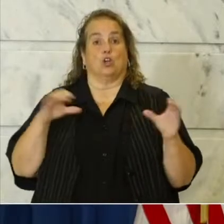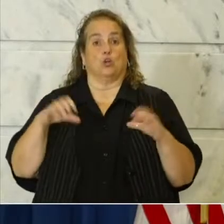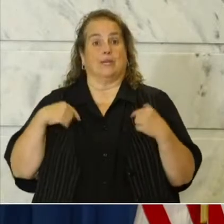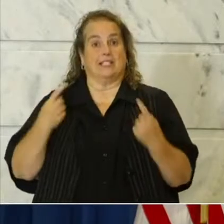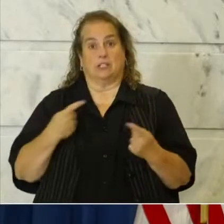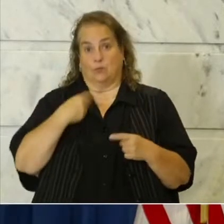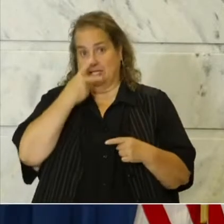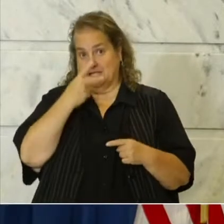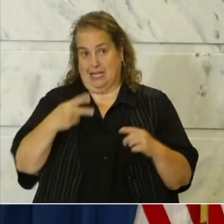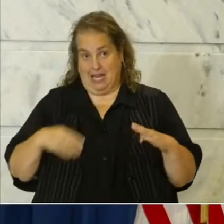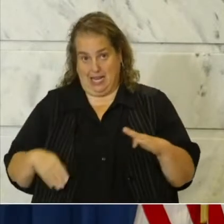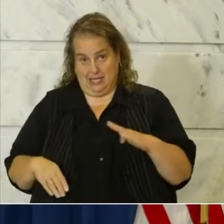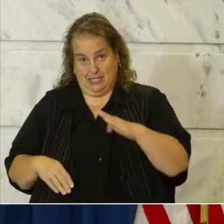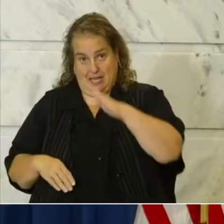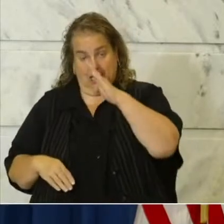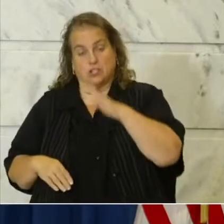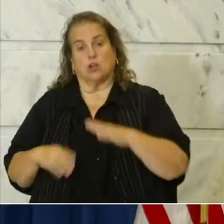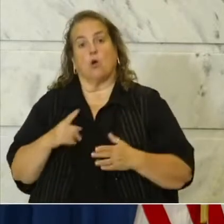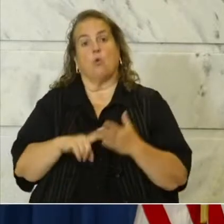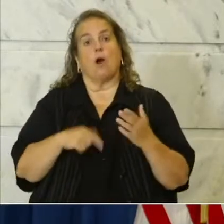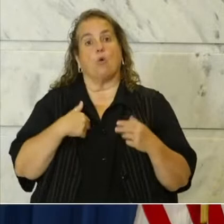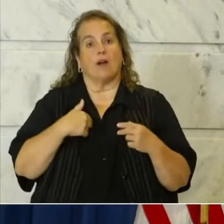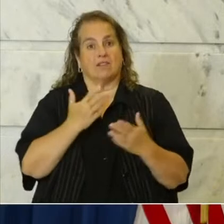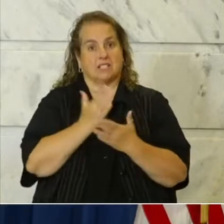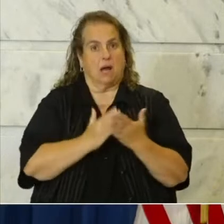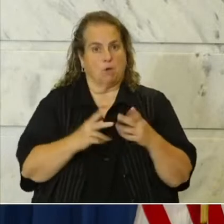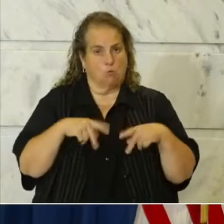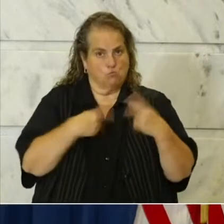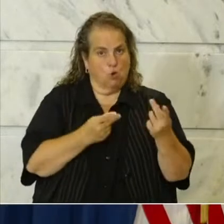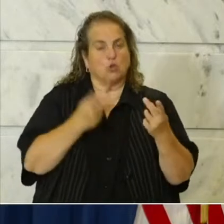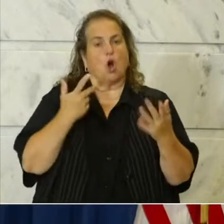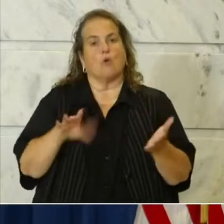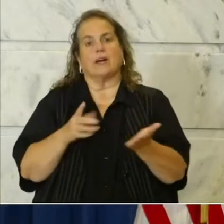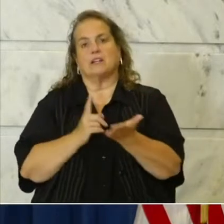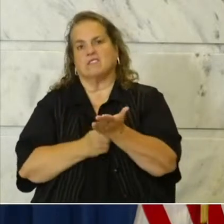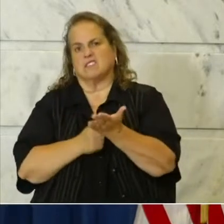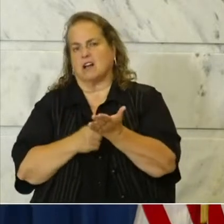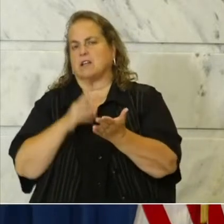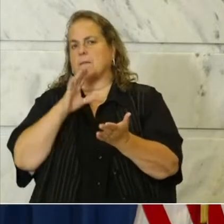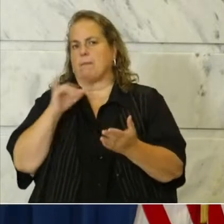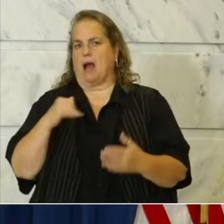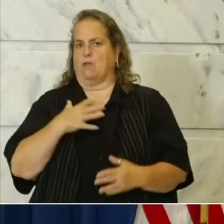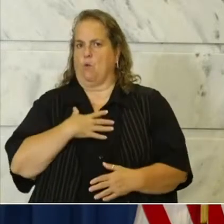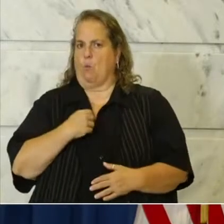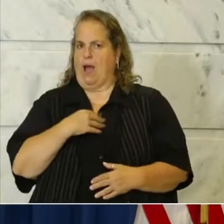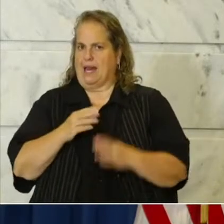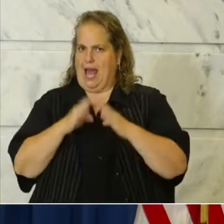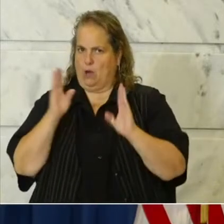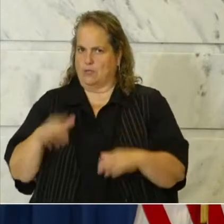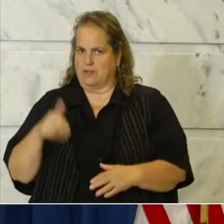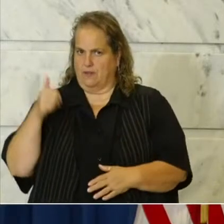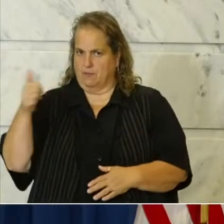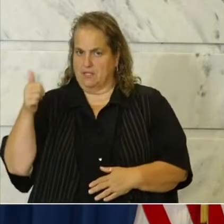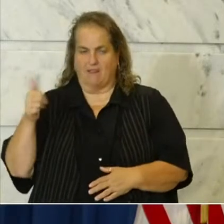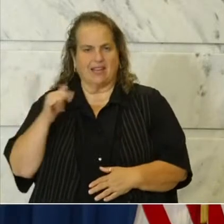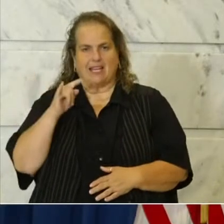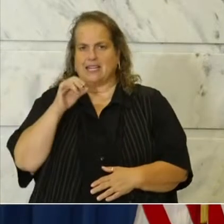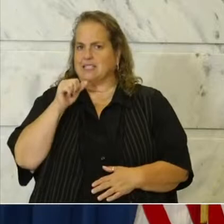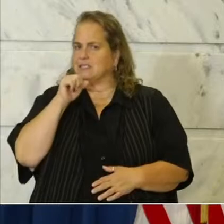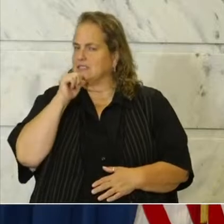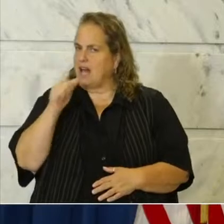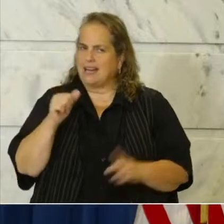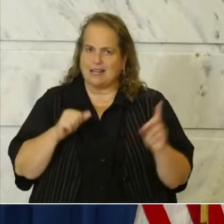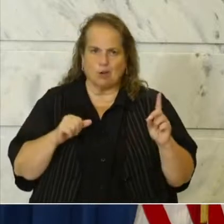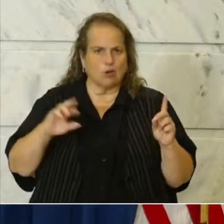all of these steps are ones that are proposed or have been talked about by the White House itself. These aren't partisan. These